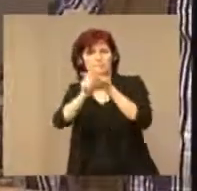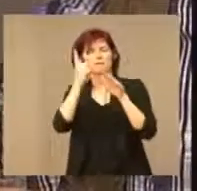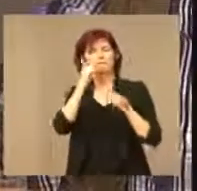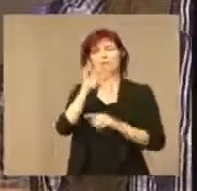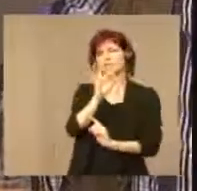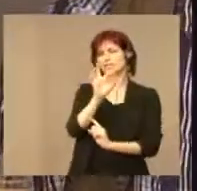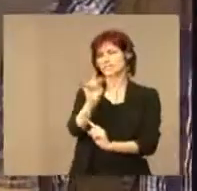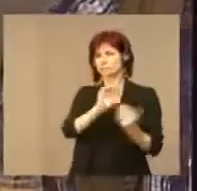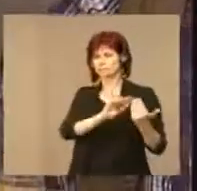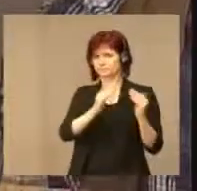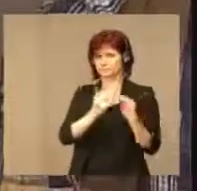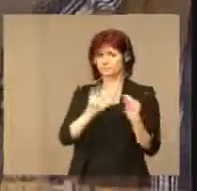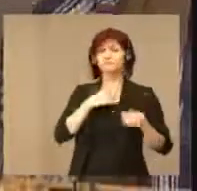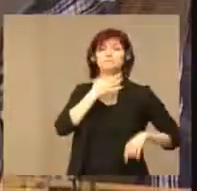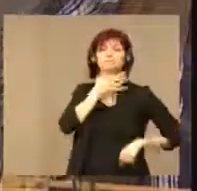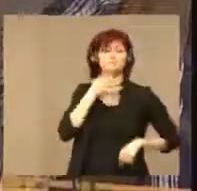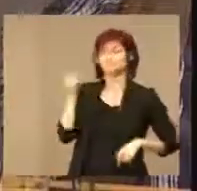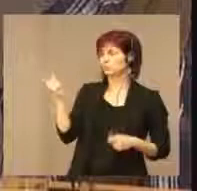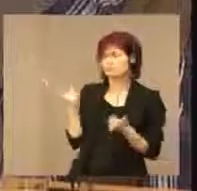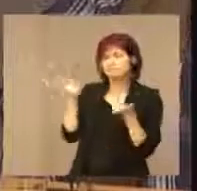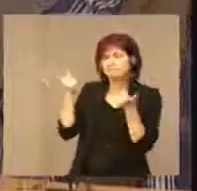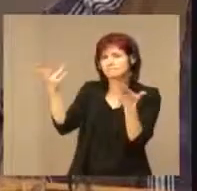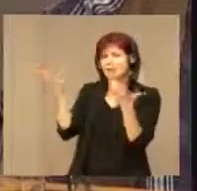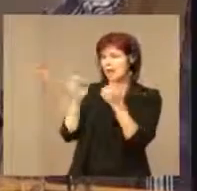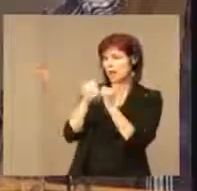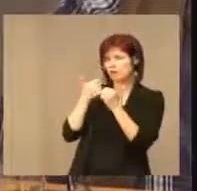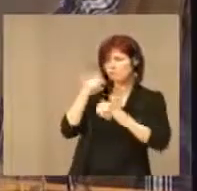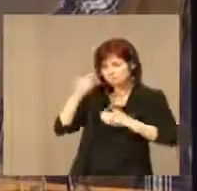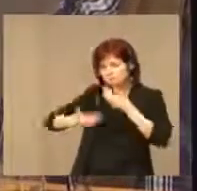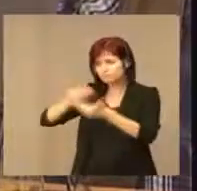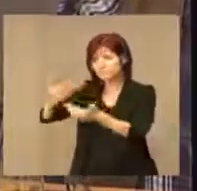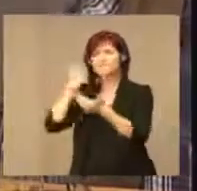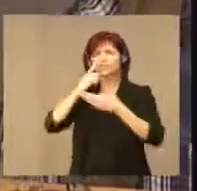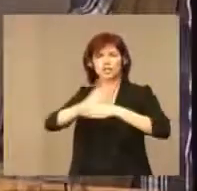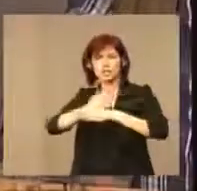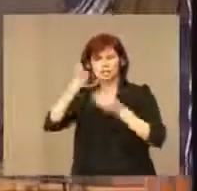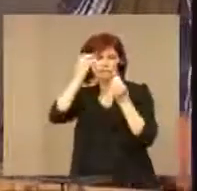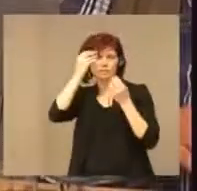communities. What would you suggest to be the best way forward in terms of shared information?